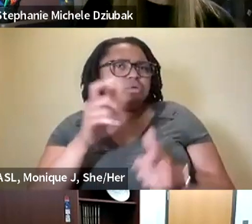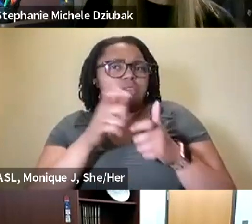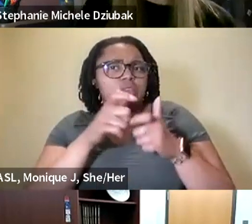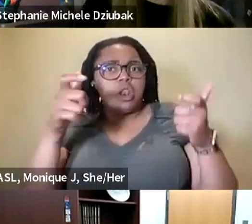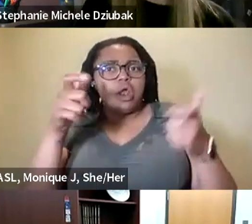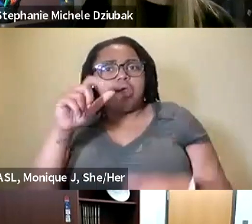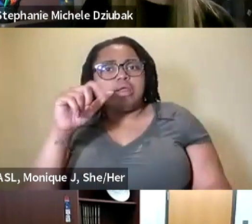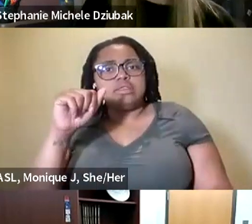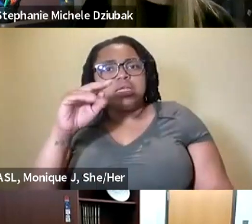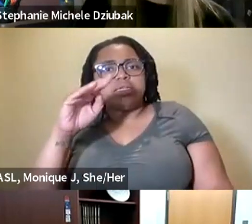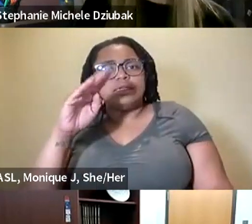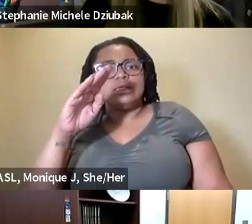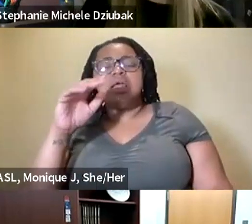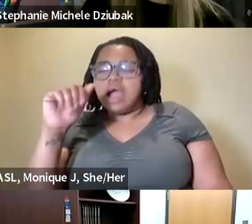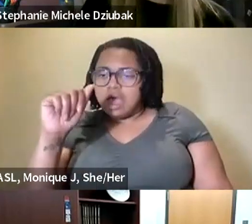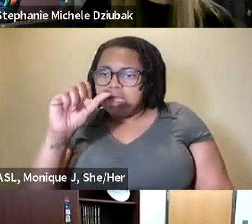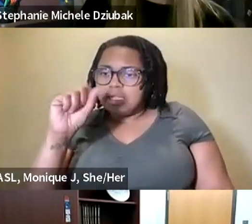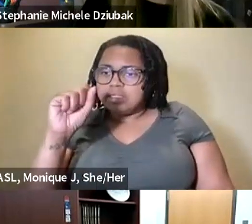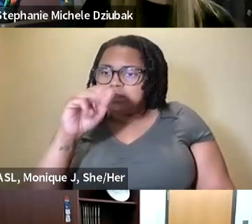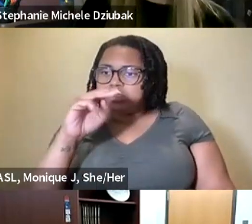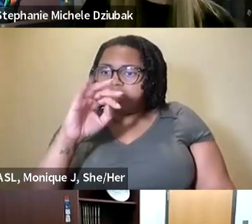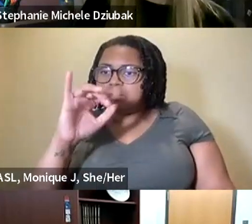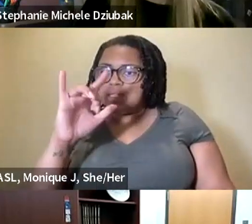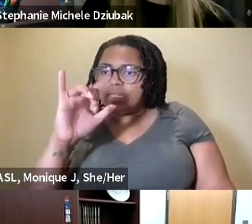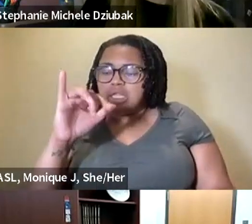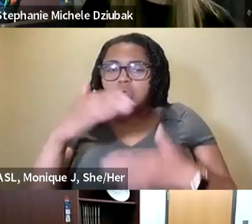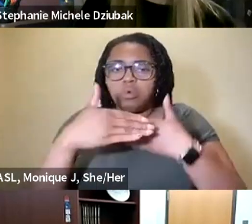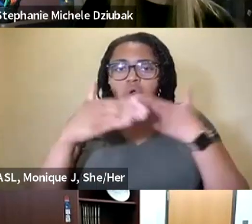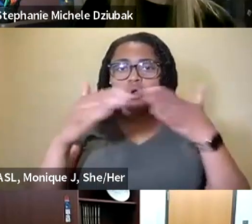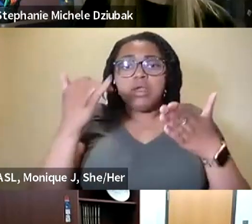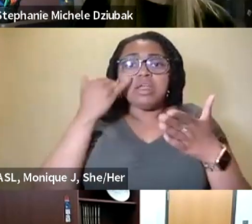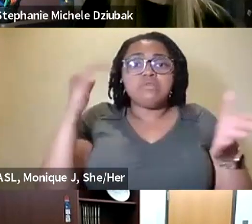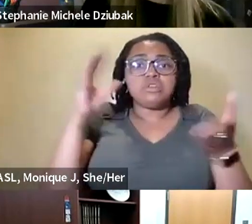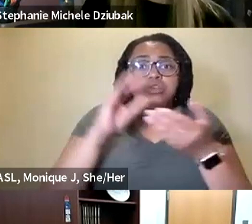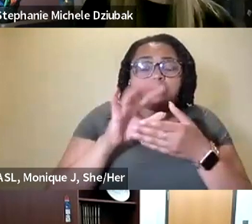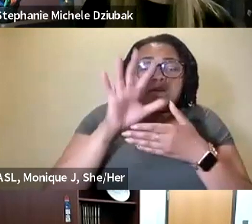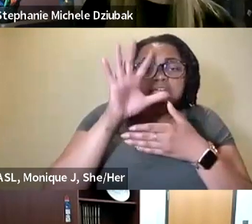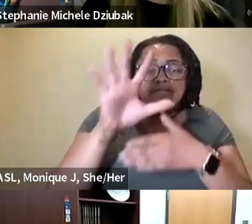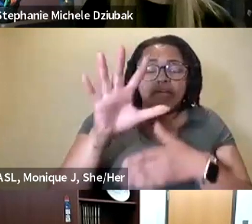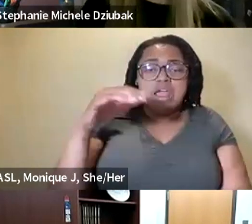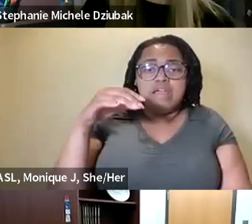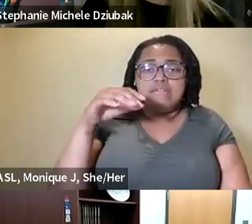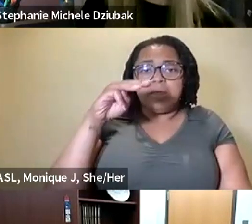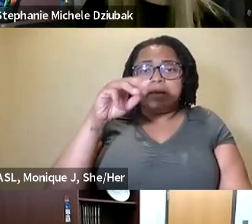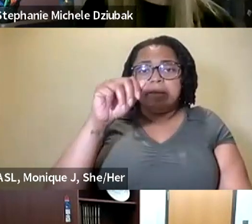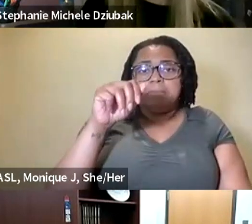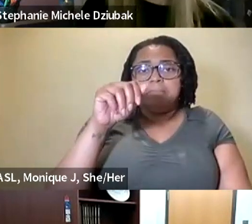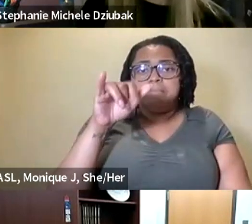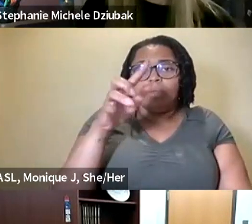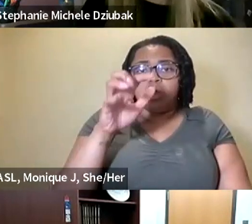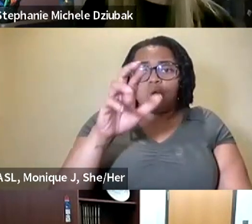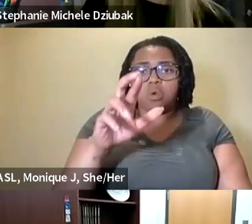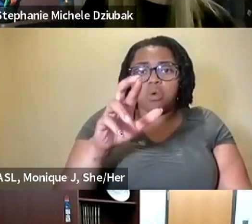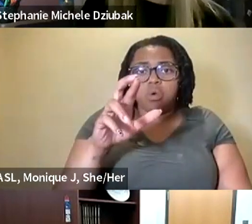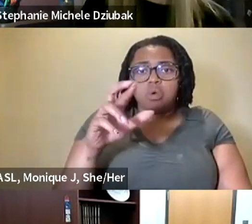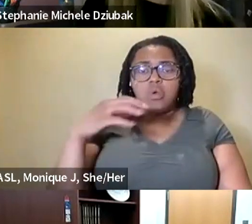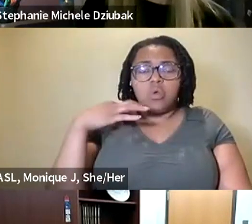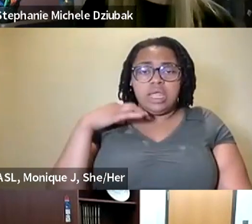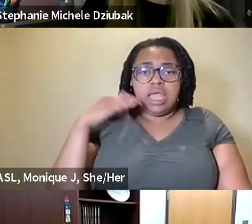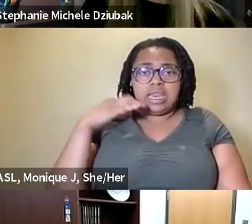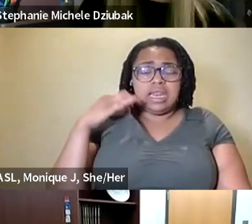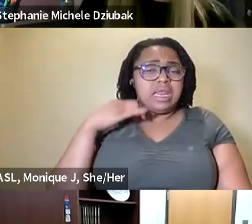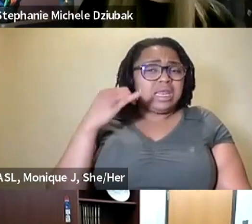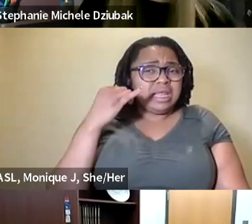room. And if there are five mayoral candidates, is there a reason why it can't just be a mayoral